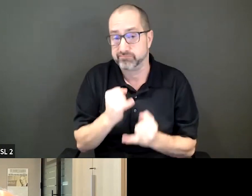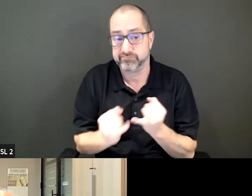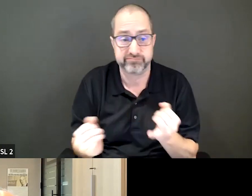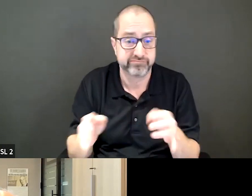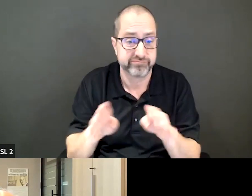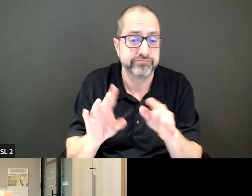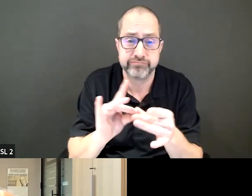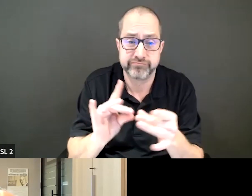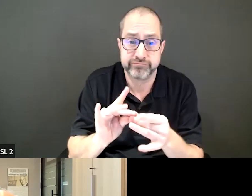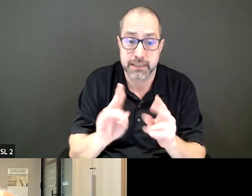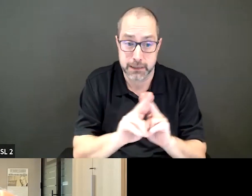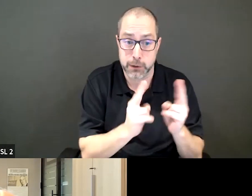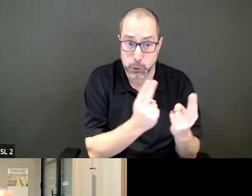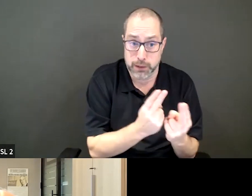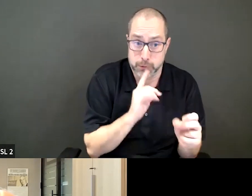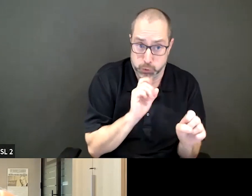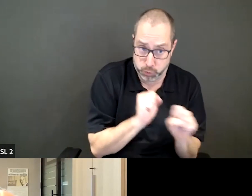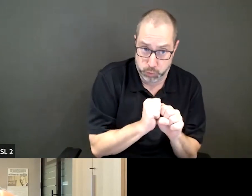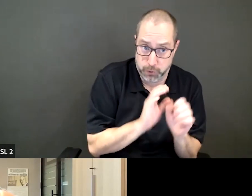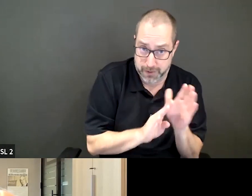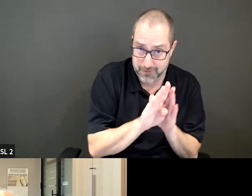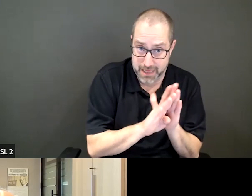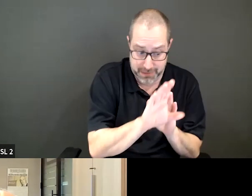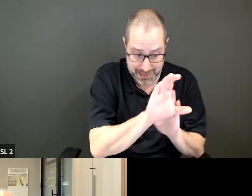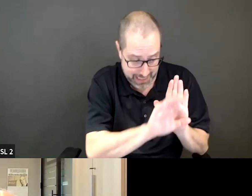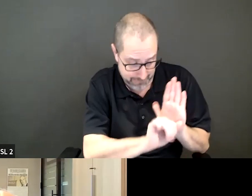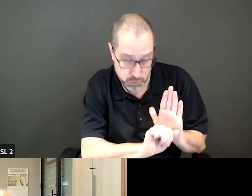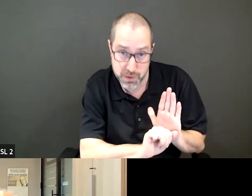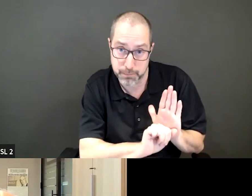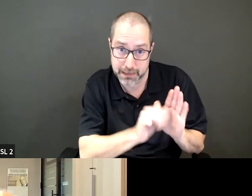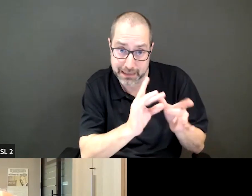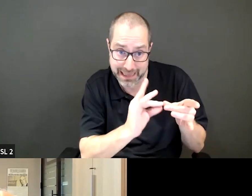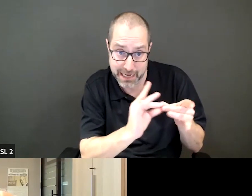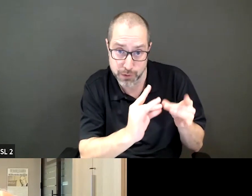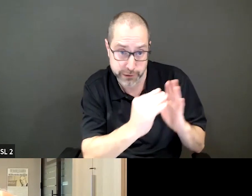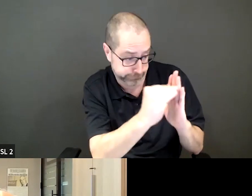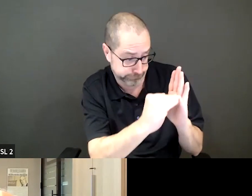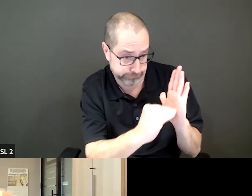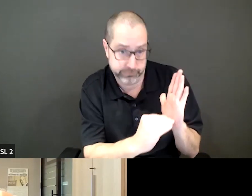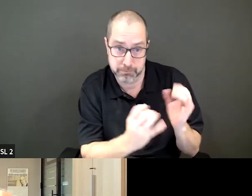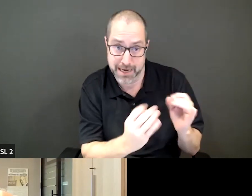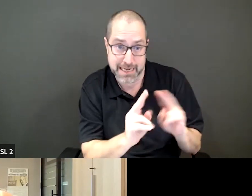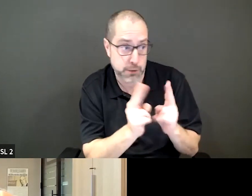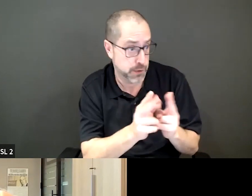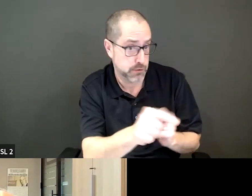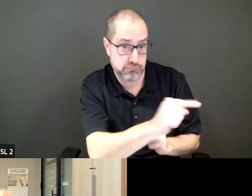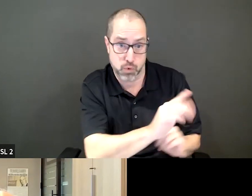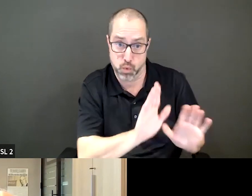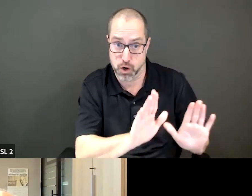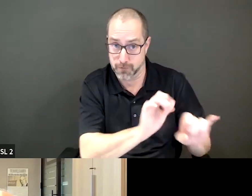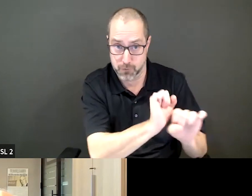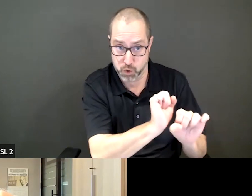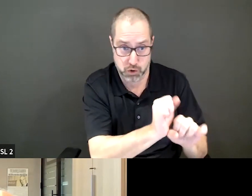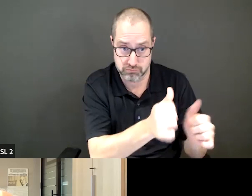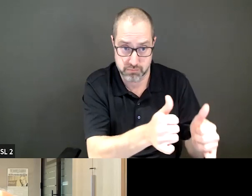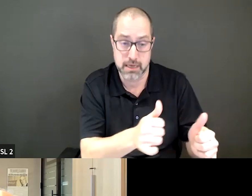the work of developing collective agreement language. Many unions are already doing a tremendous job on this particular issue. And the labor movement